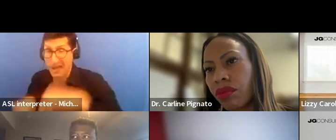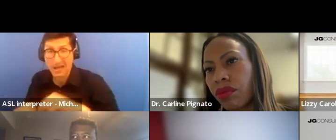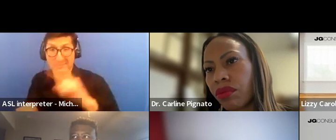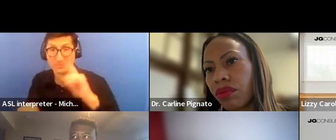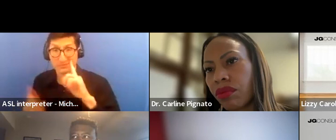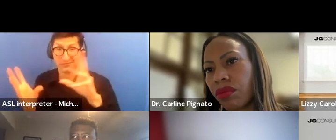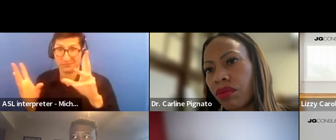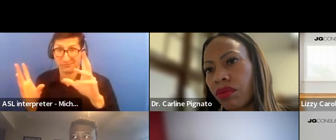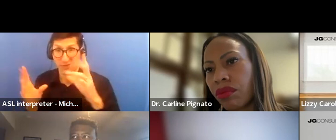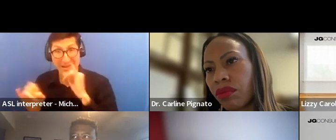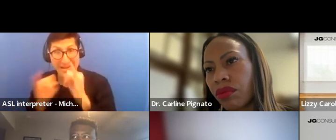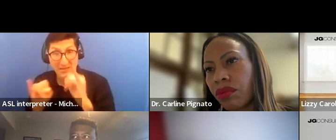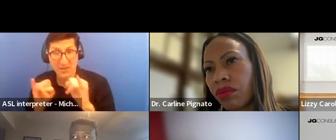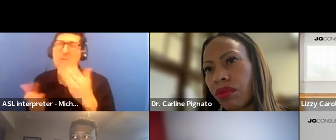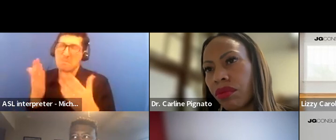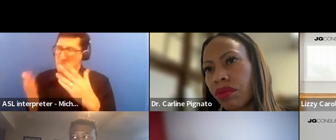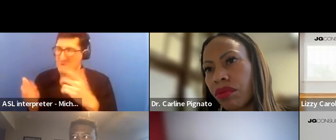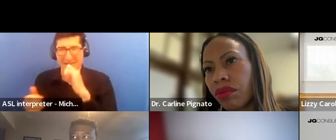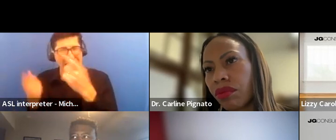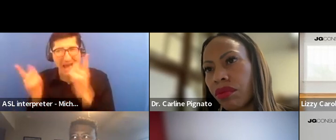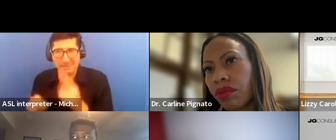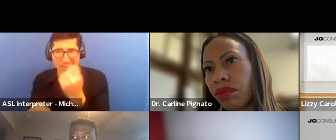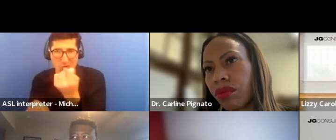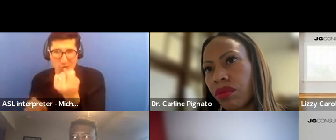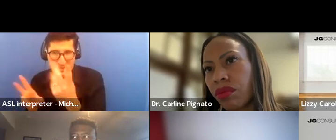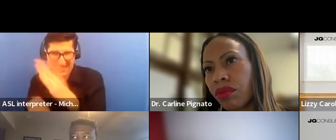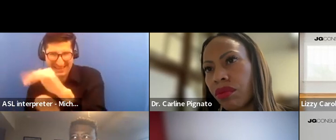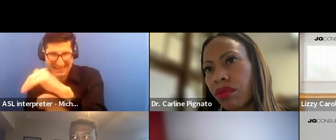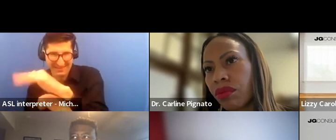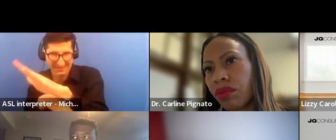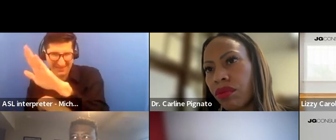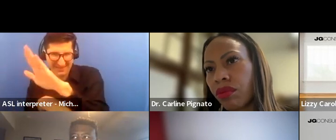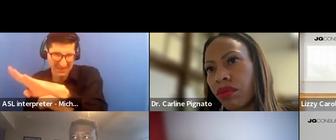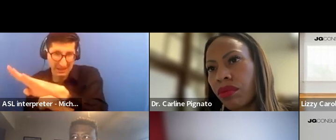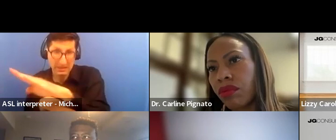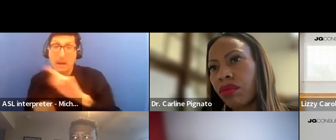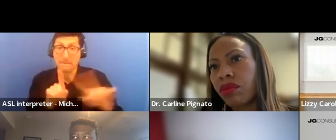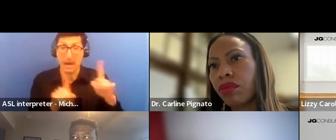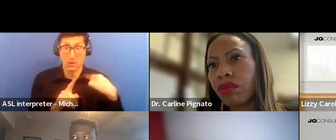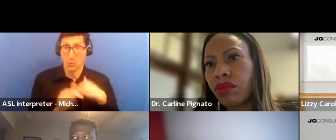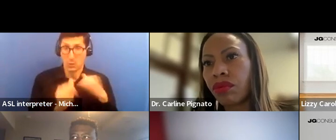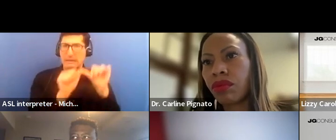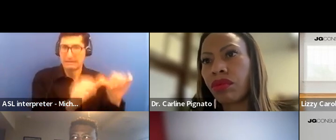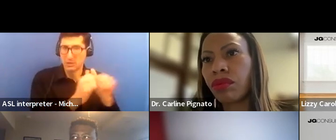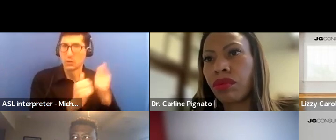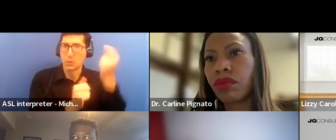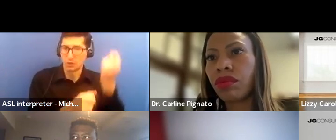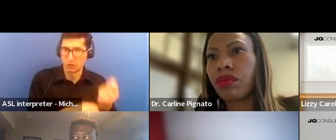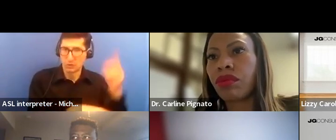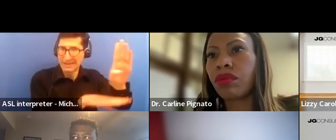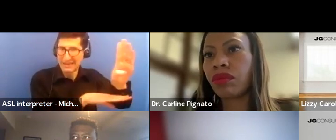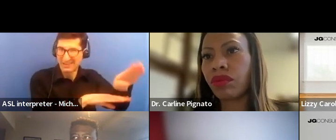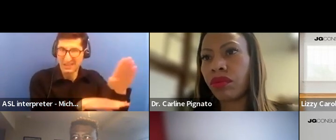evening. All right, but we will keep our Tuesday meetings as check-ins or reporting back